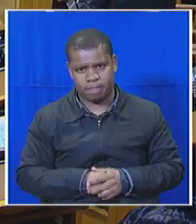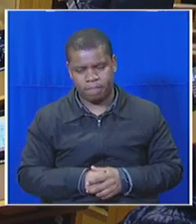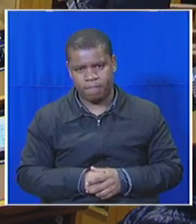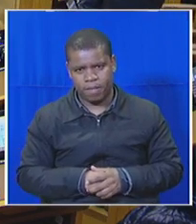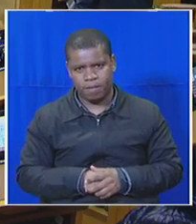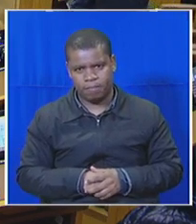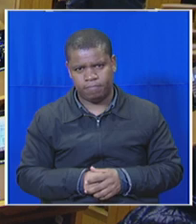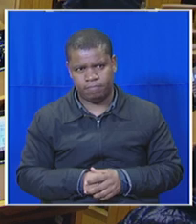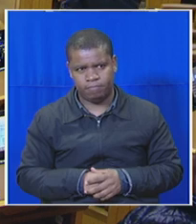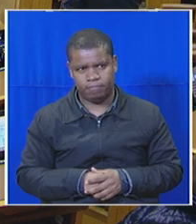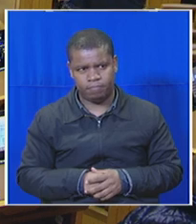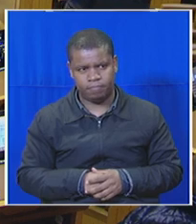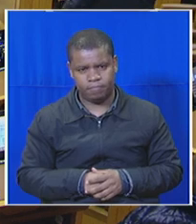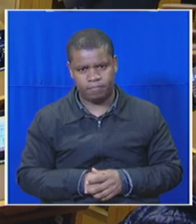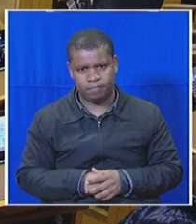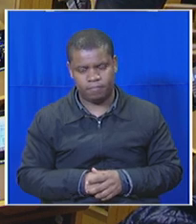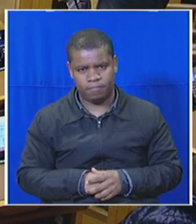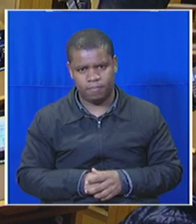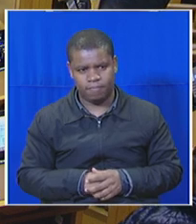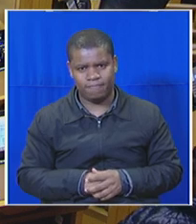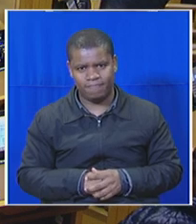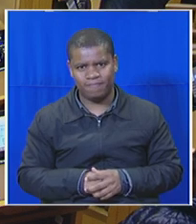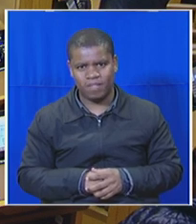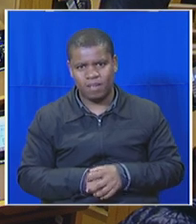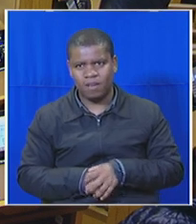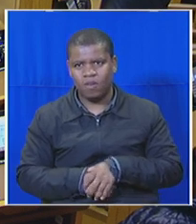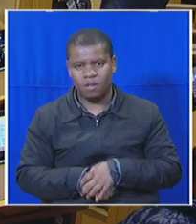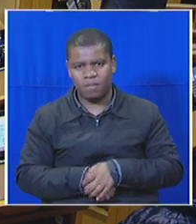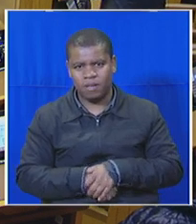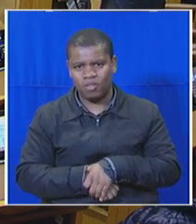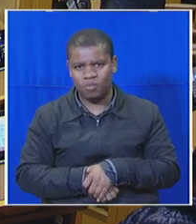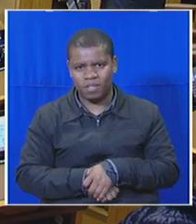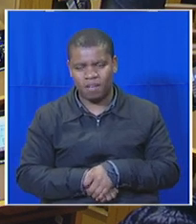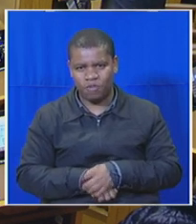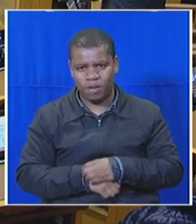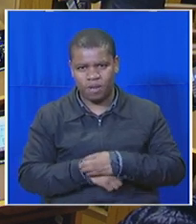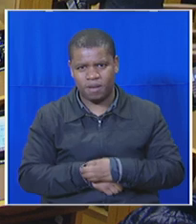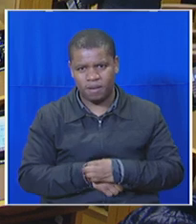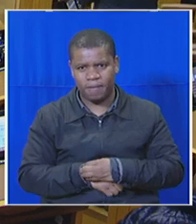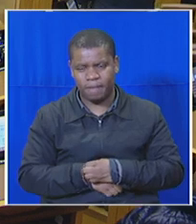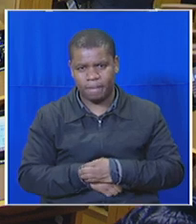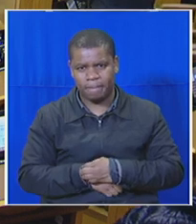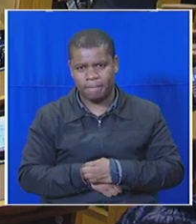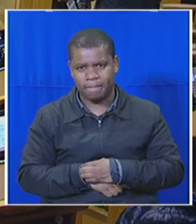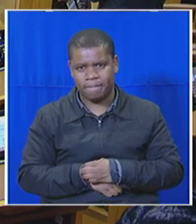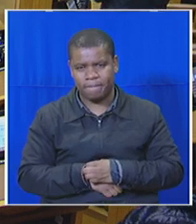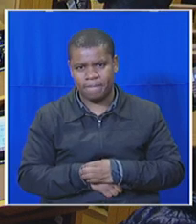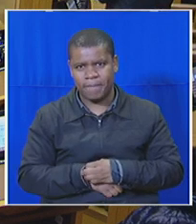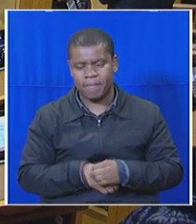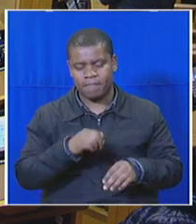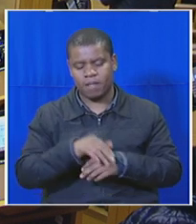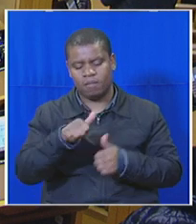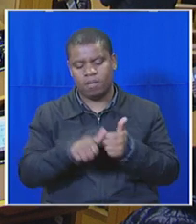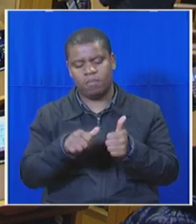Okay. Thank you very much, Honorable Deputy Speaker. Honorable